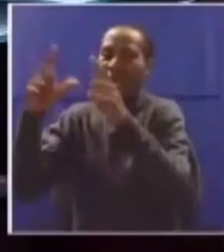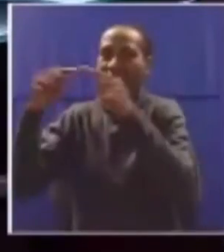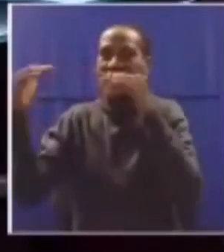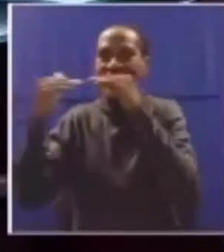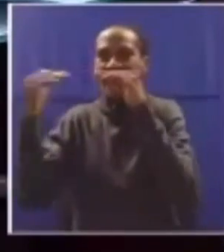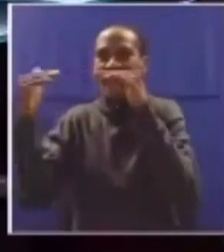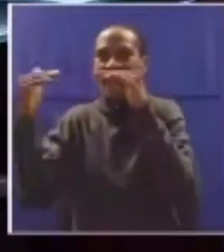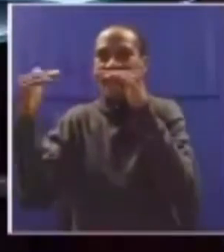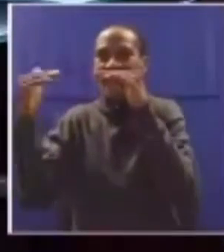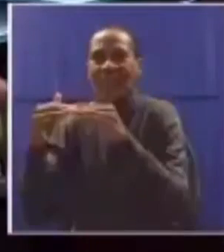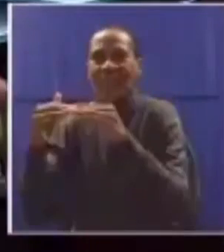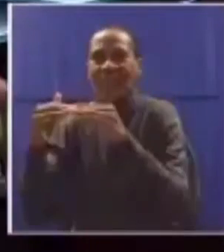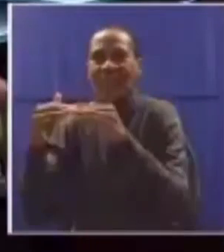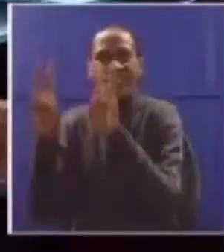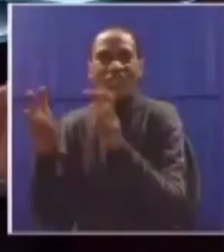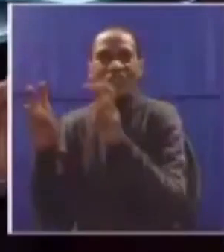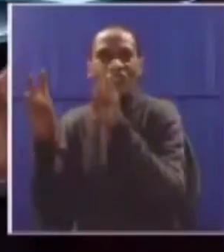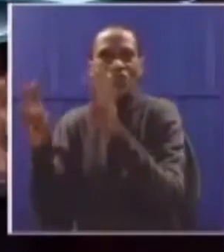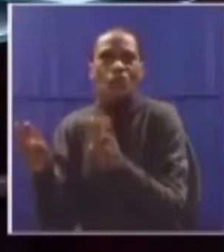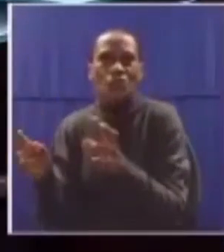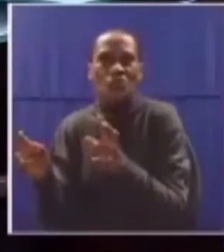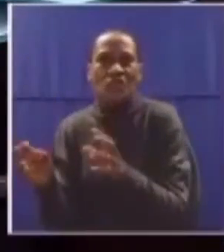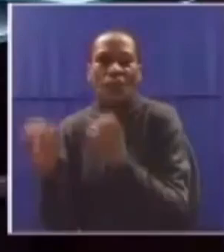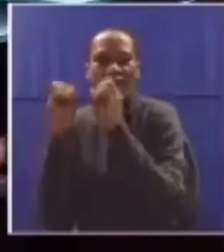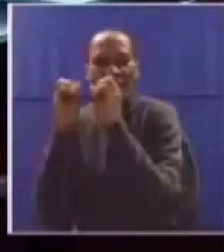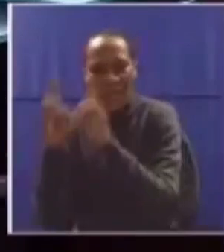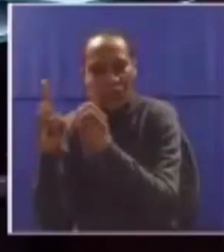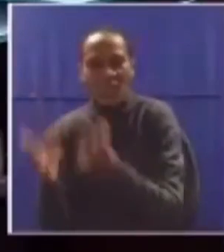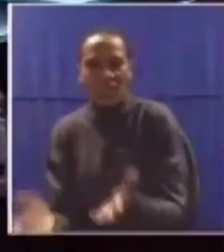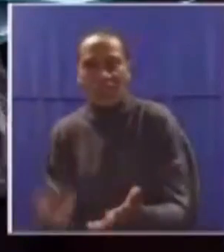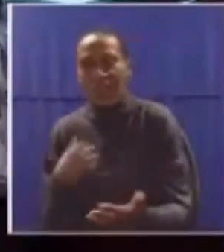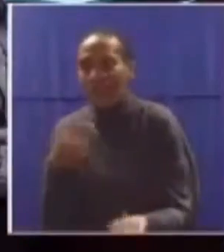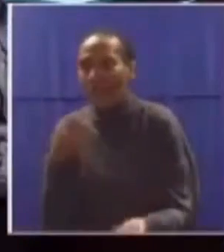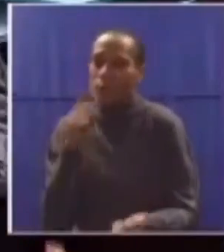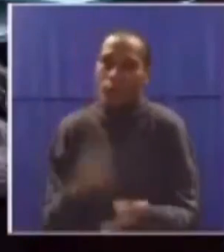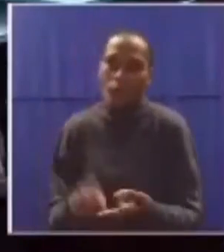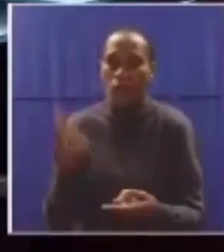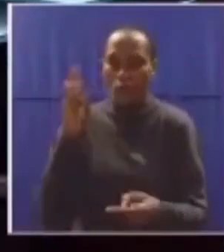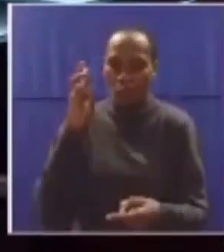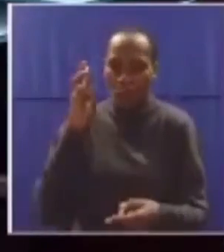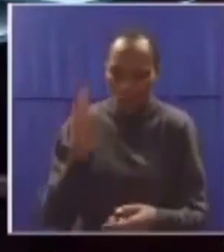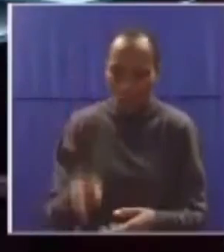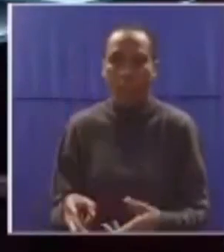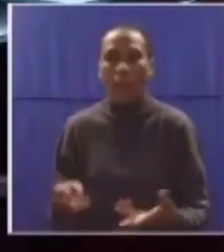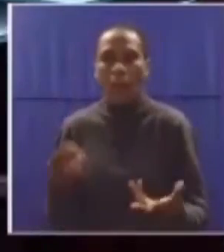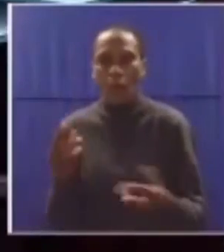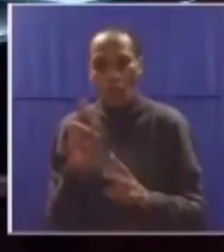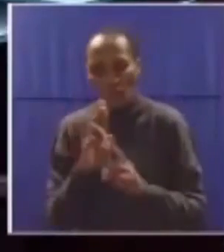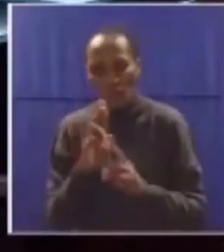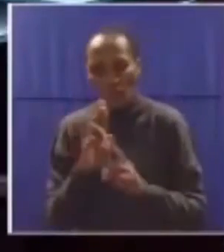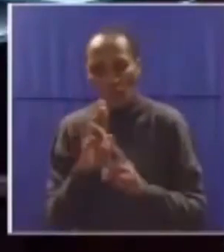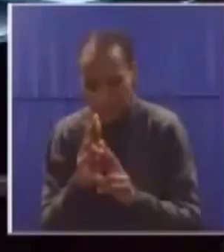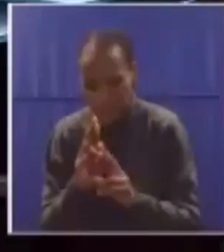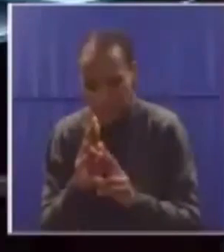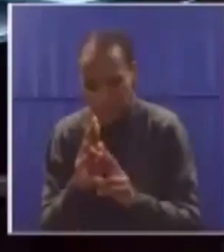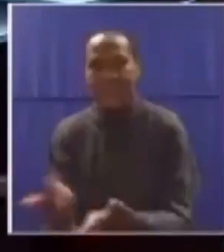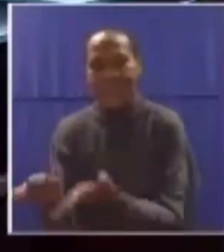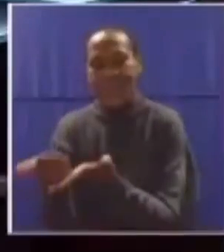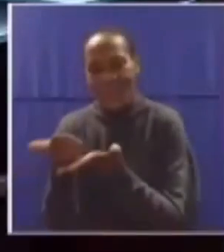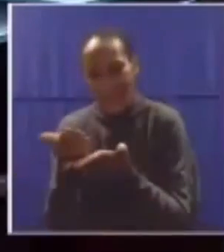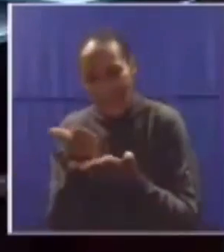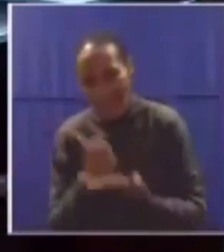educational matters. Let's hear what is your perspective. And I promise you, we will always respect,